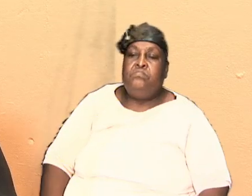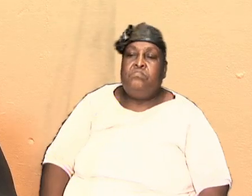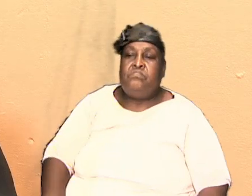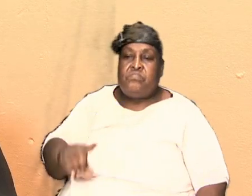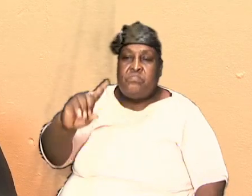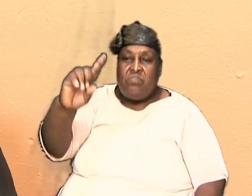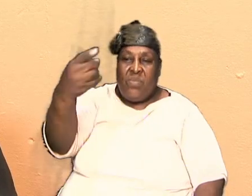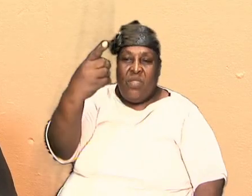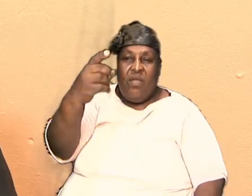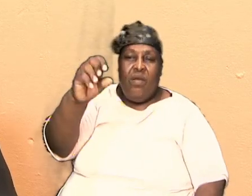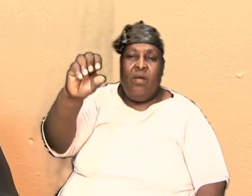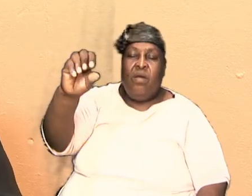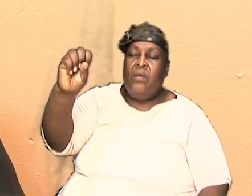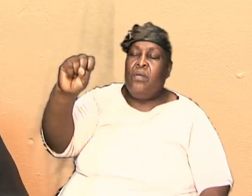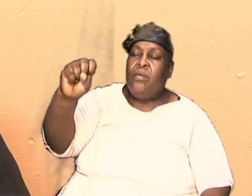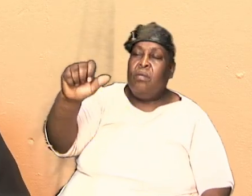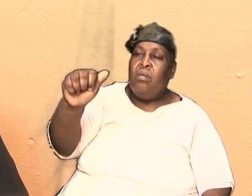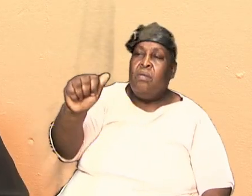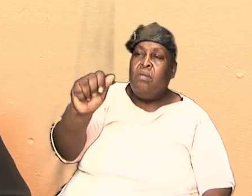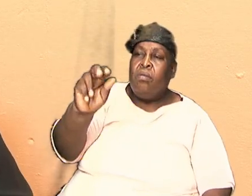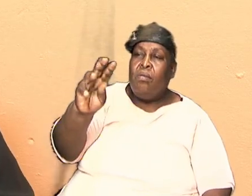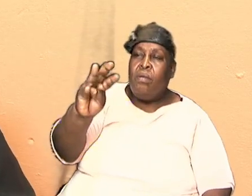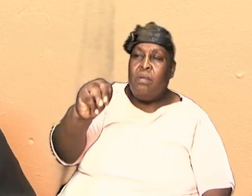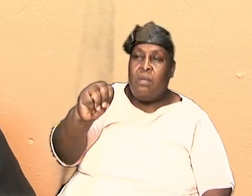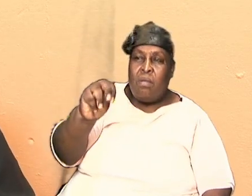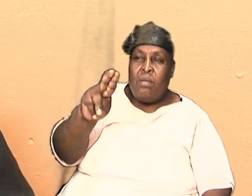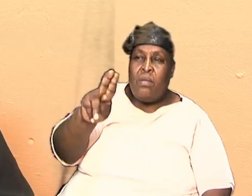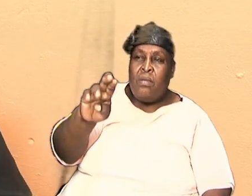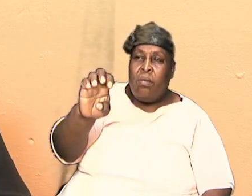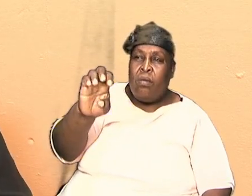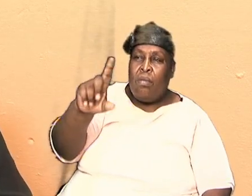Samuel chapter 15, from